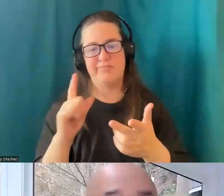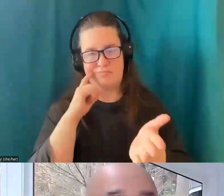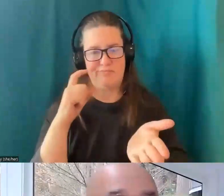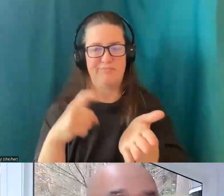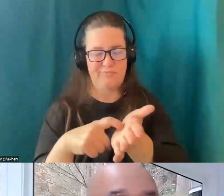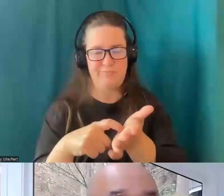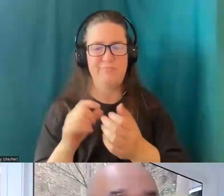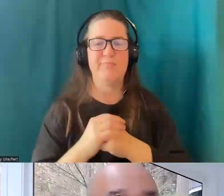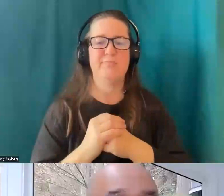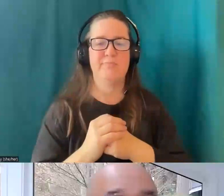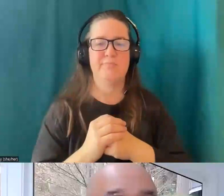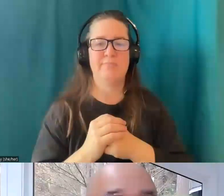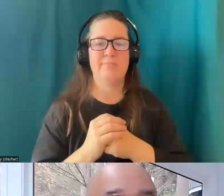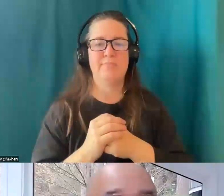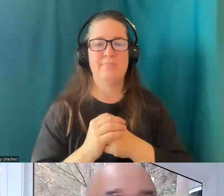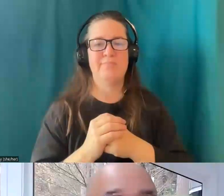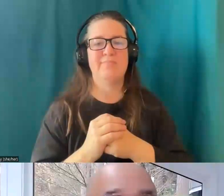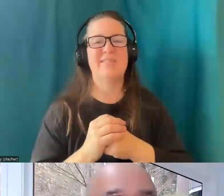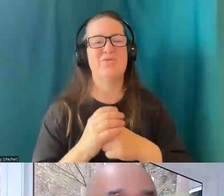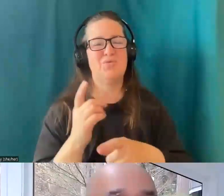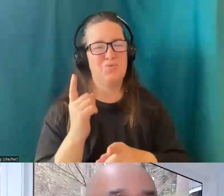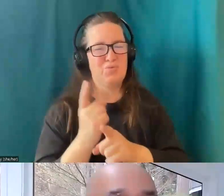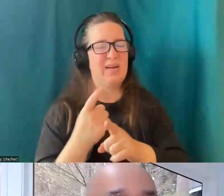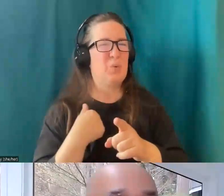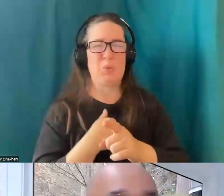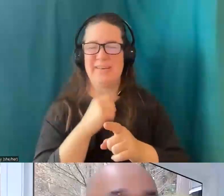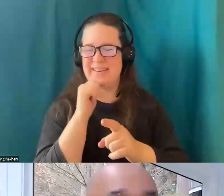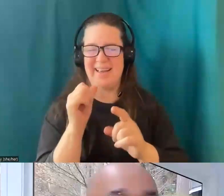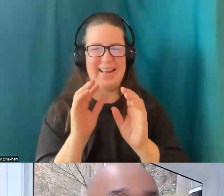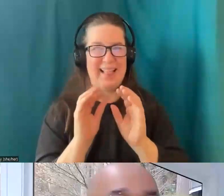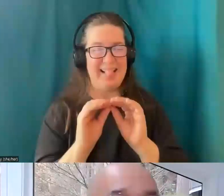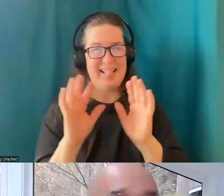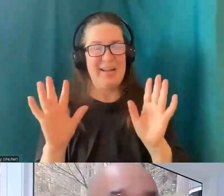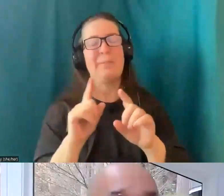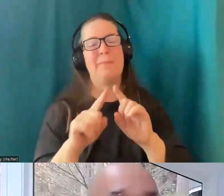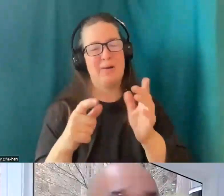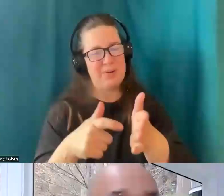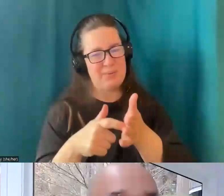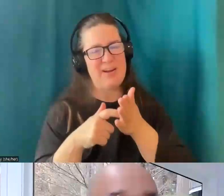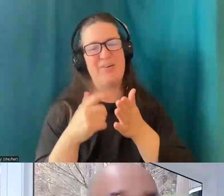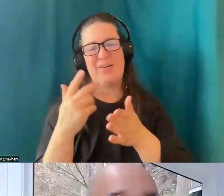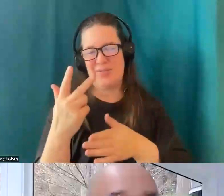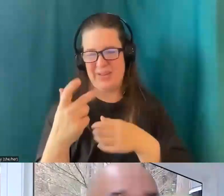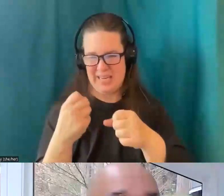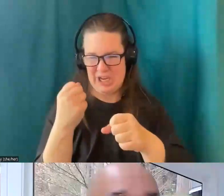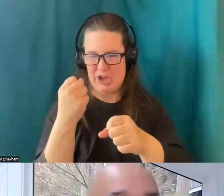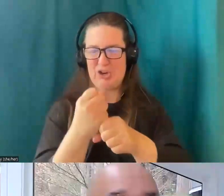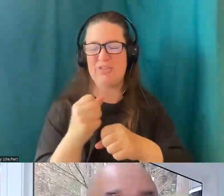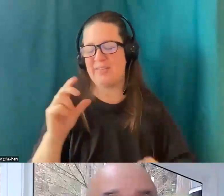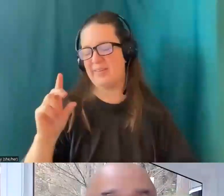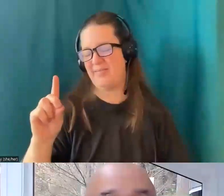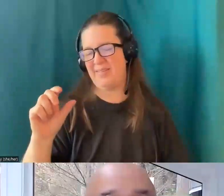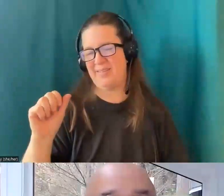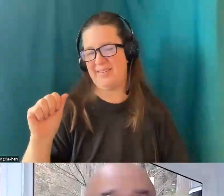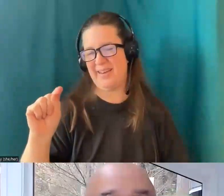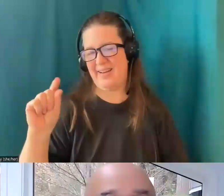Thank you. Yeah, we did not maybe explicitly say that, but we do require 3 years of data. So if your organization is newer than 3 years, you are